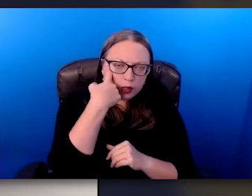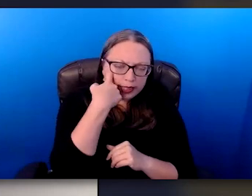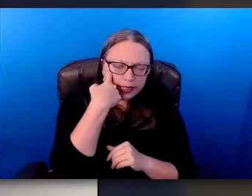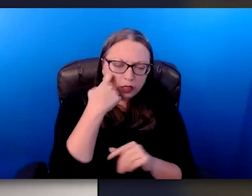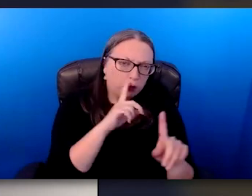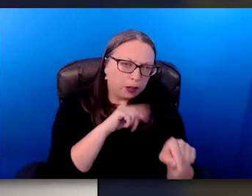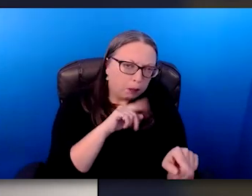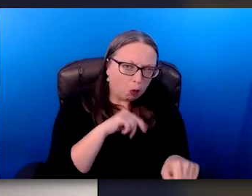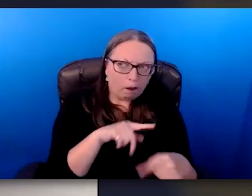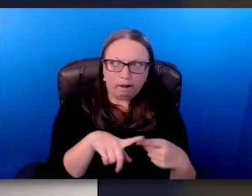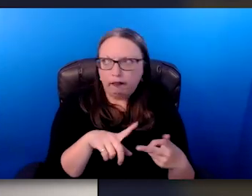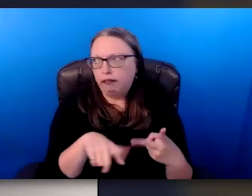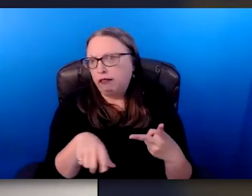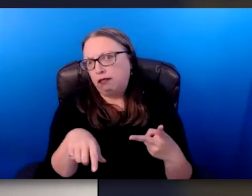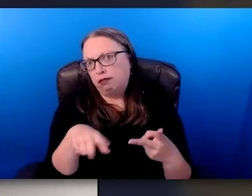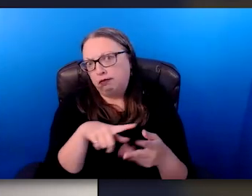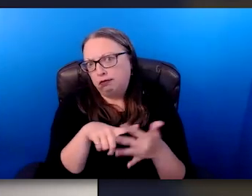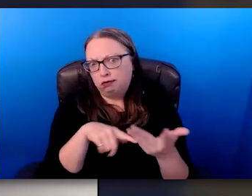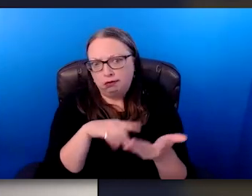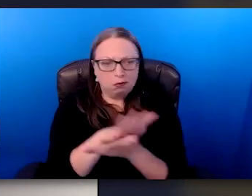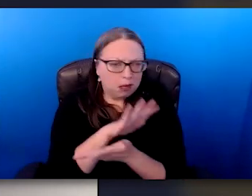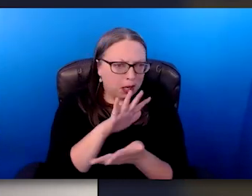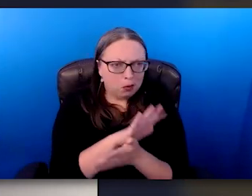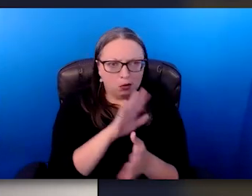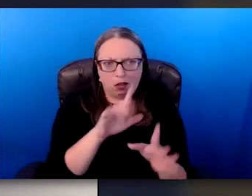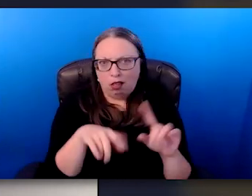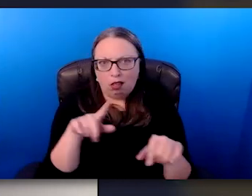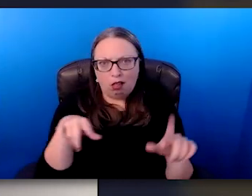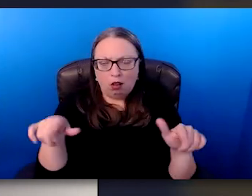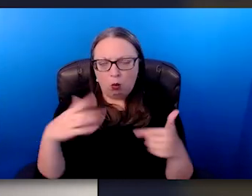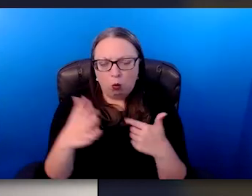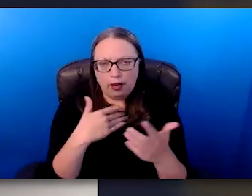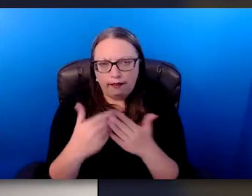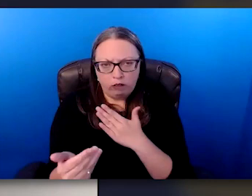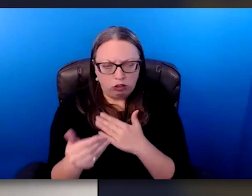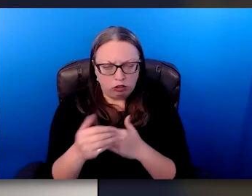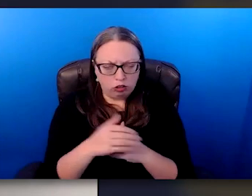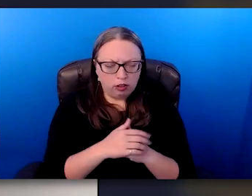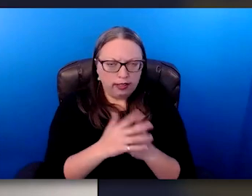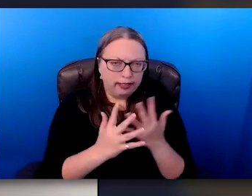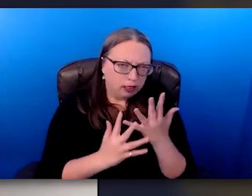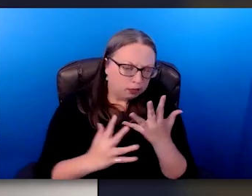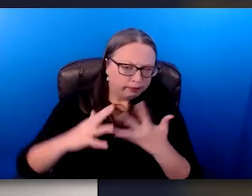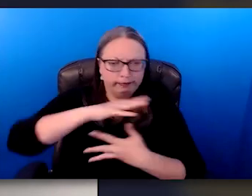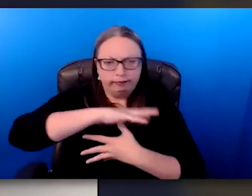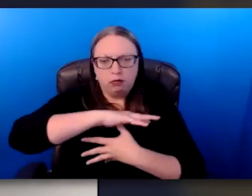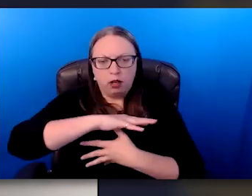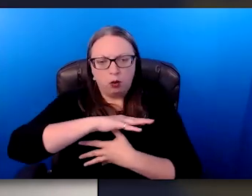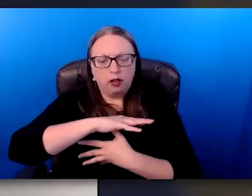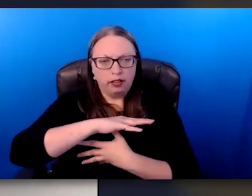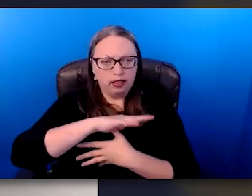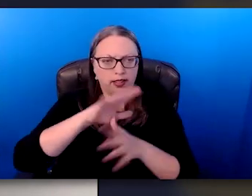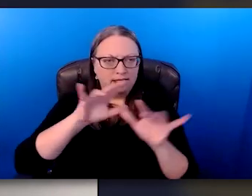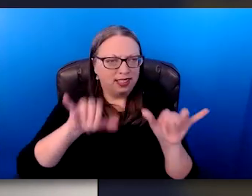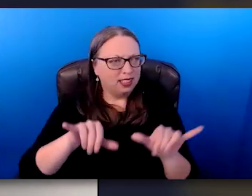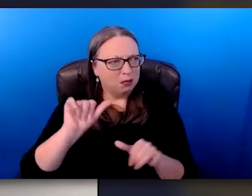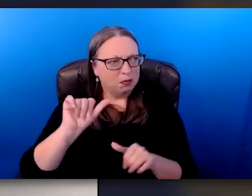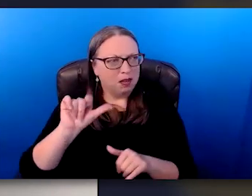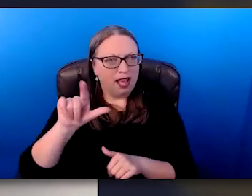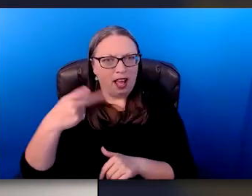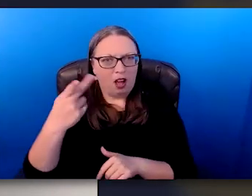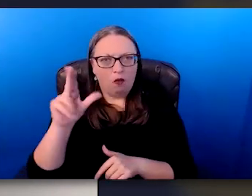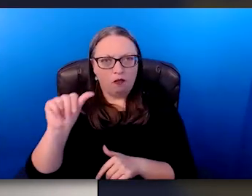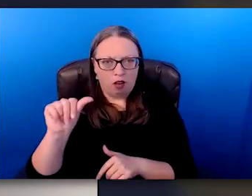report? Is it, you know, these papers? Is it this? Is it this? Is a, you know, it's a proprietary system called AlphaSense that my